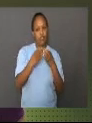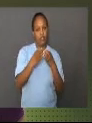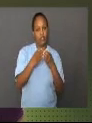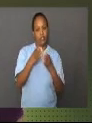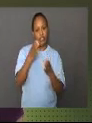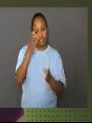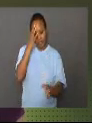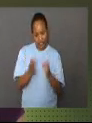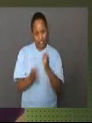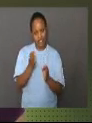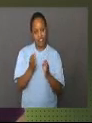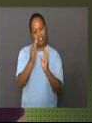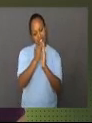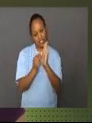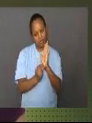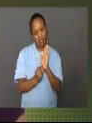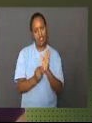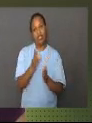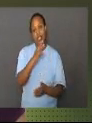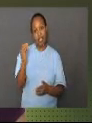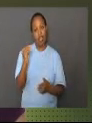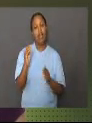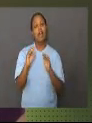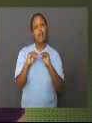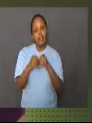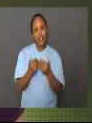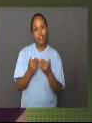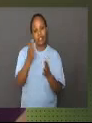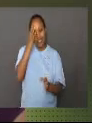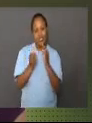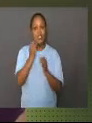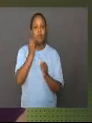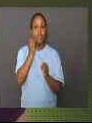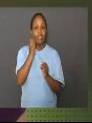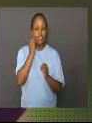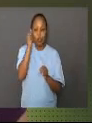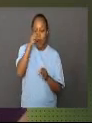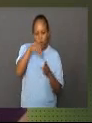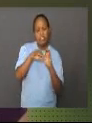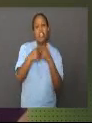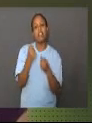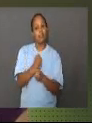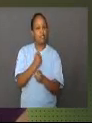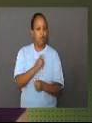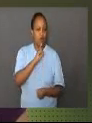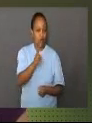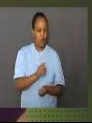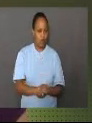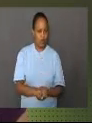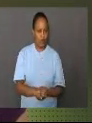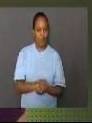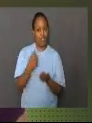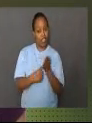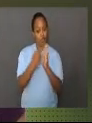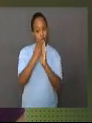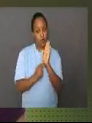justice system and the working of the courts in Ethiopia. This